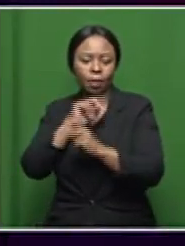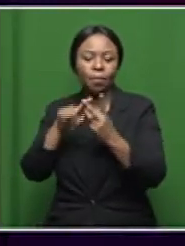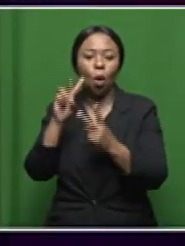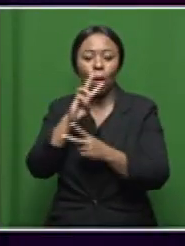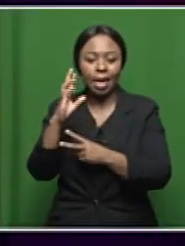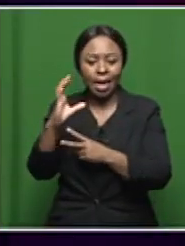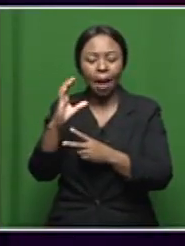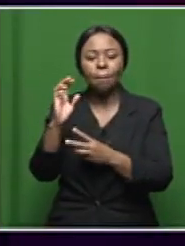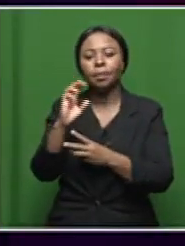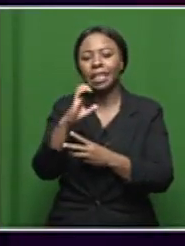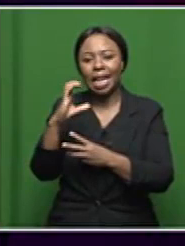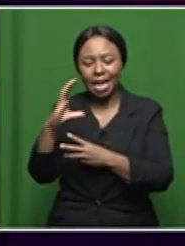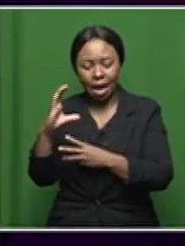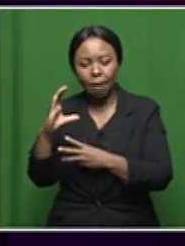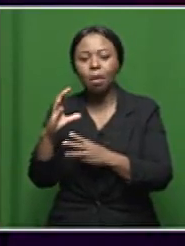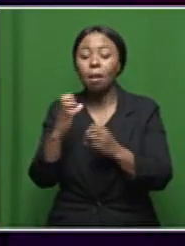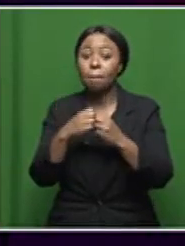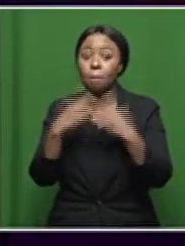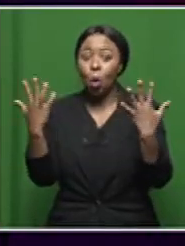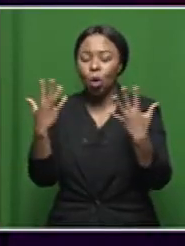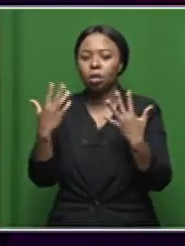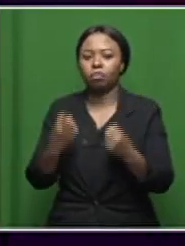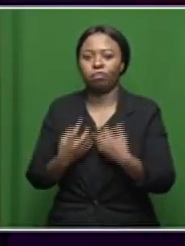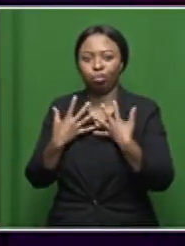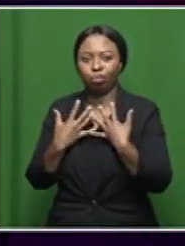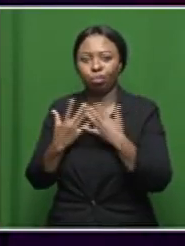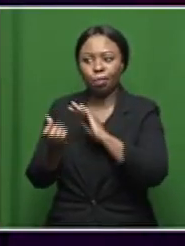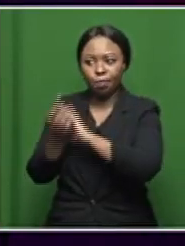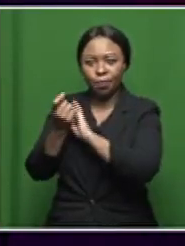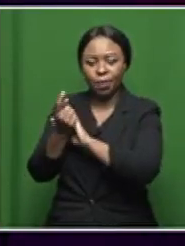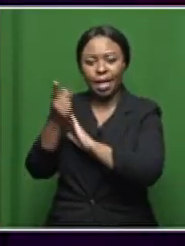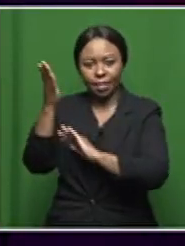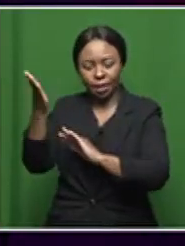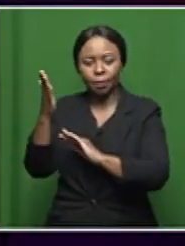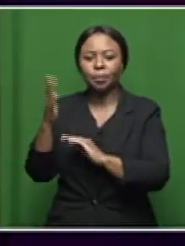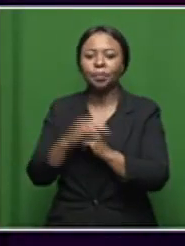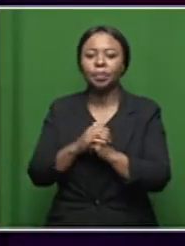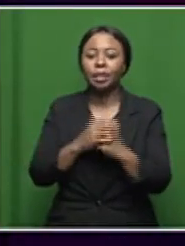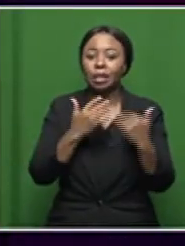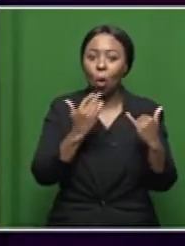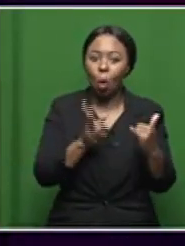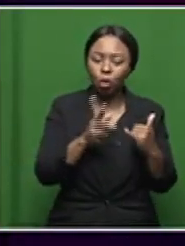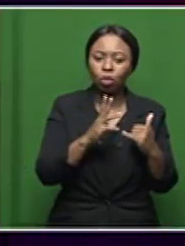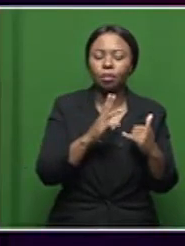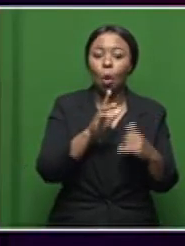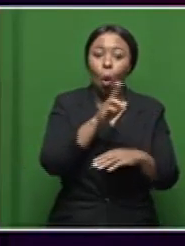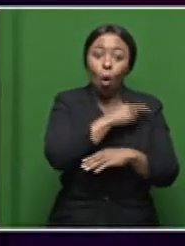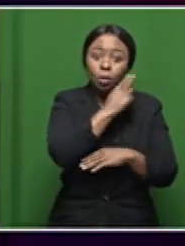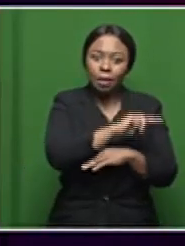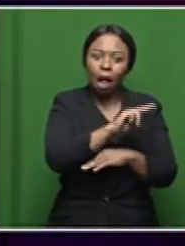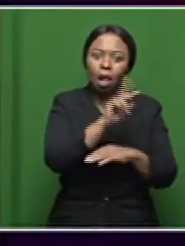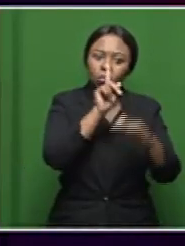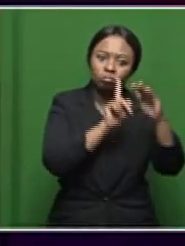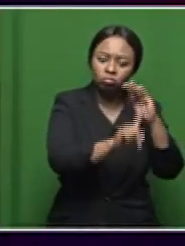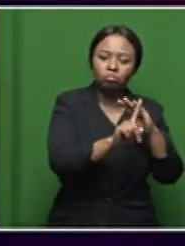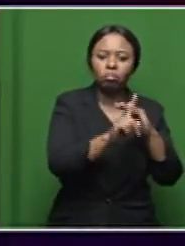Eastern Cape provinces, where majority of new cases lately come from. And also there has been an increase of hospital admissions.